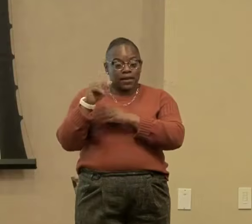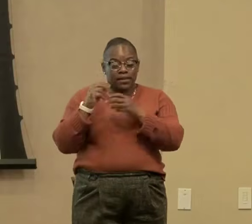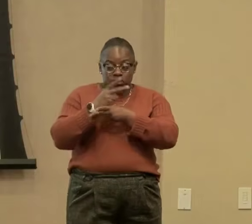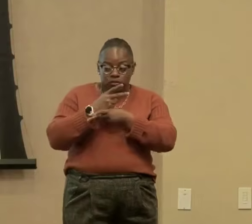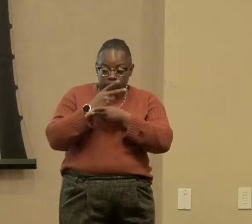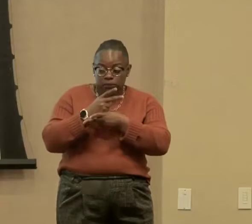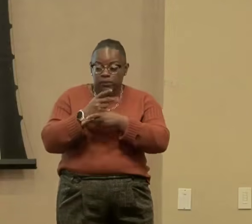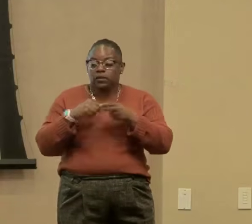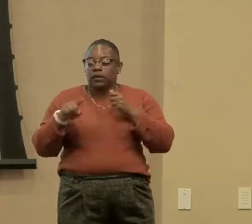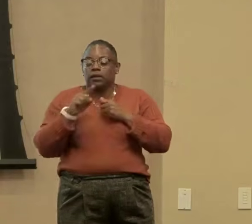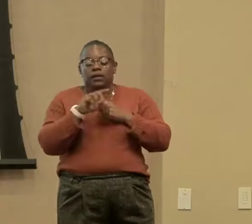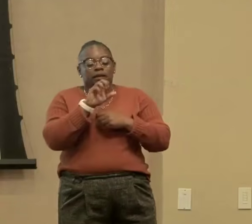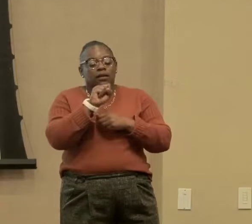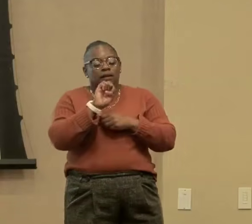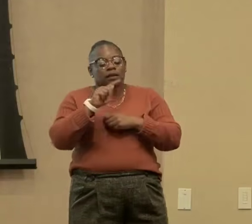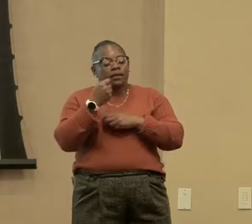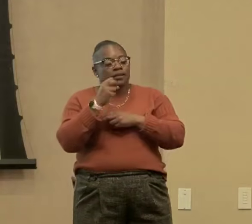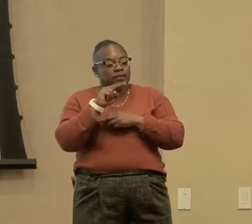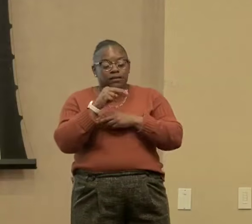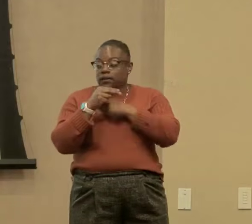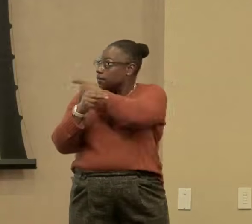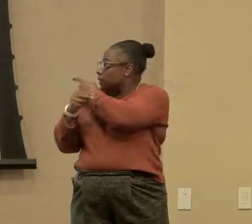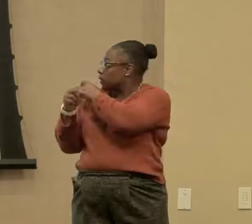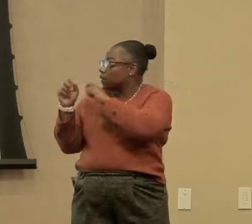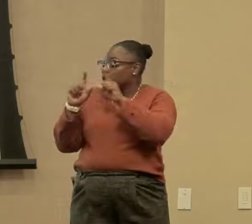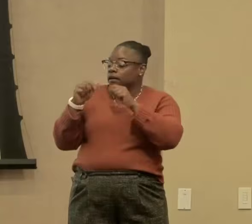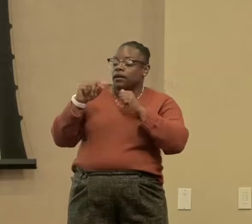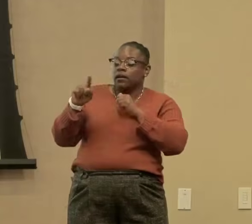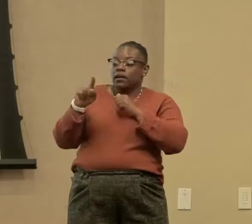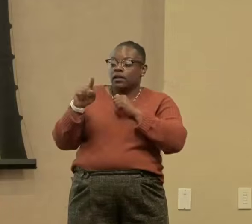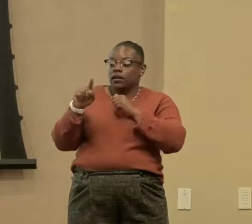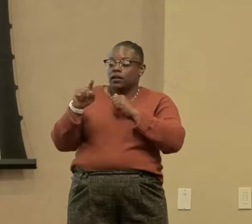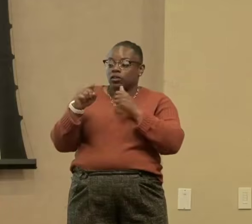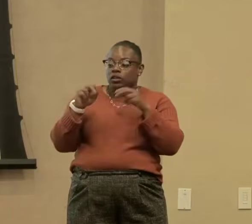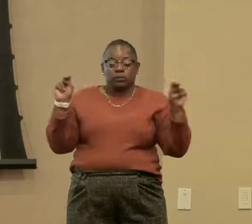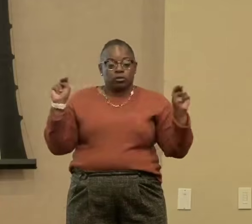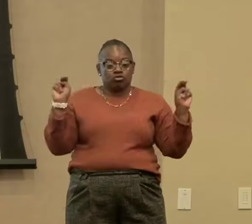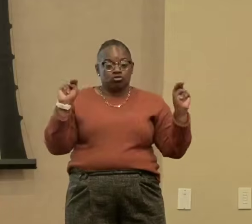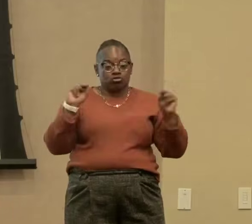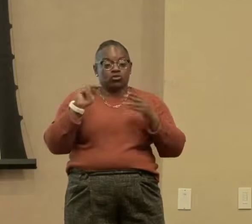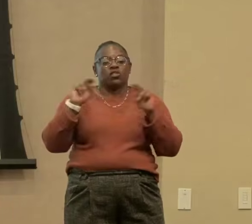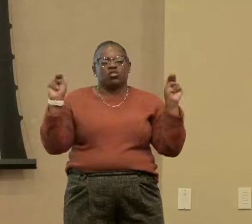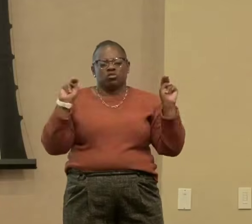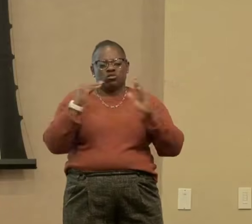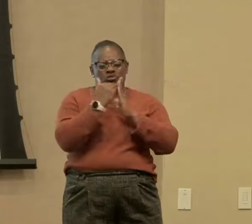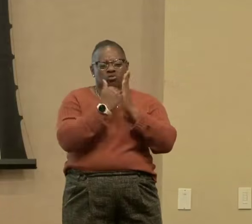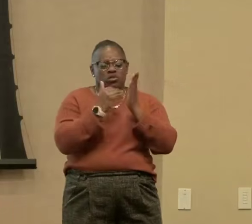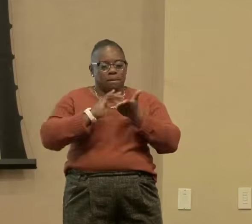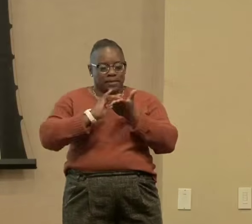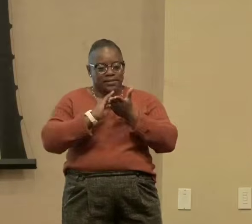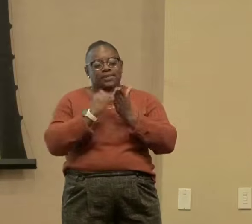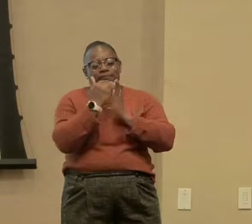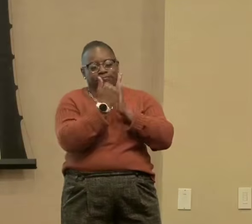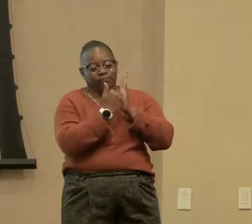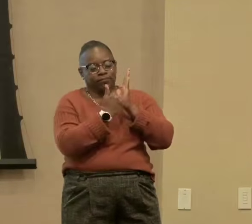and Benlysta are on your slide considered to be neutral, and then rituximab